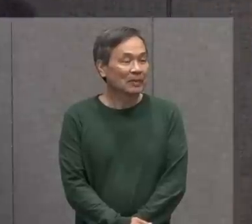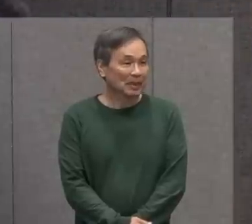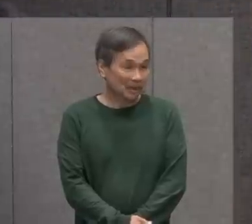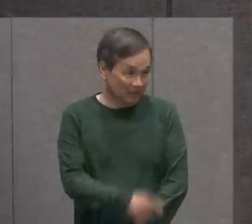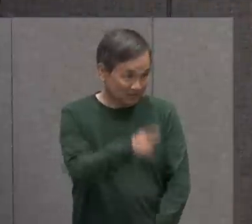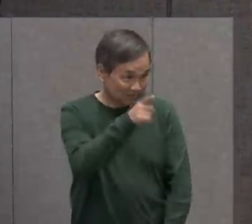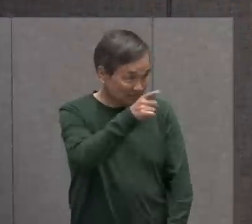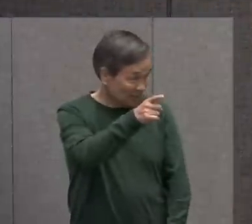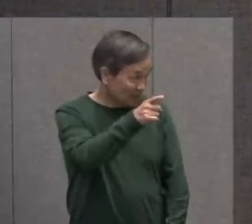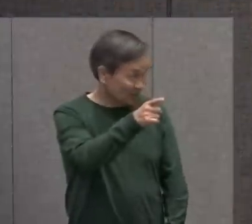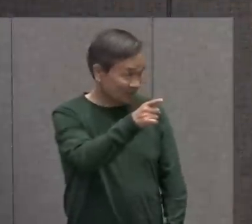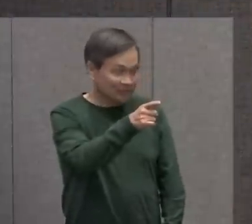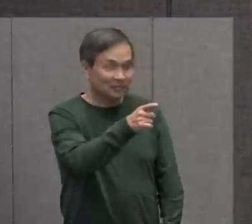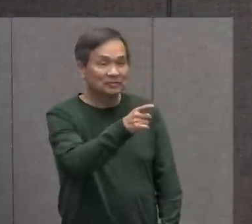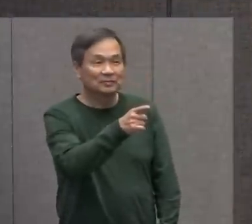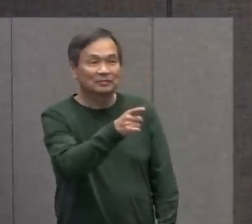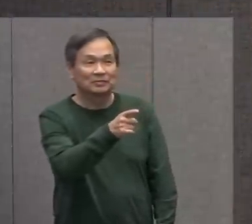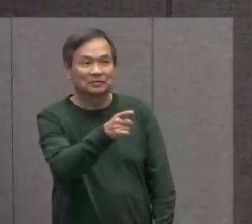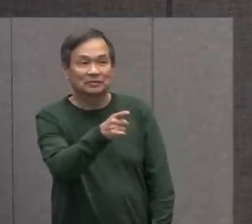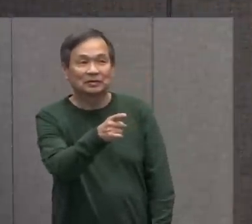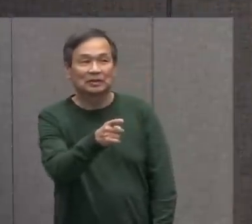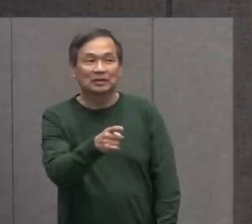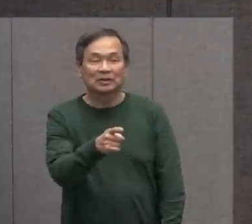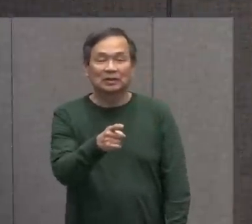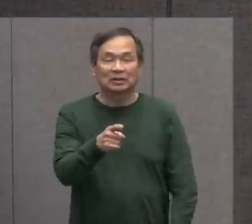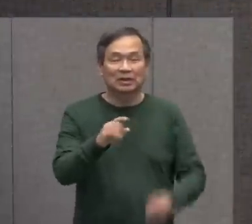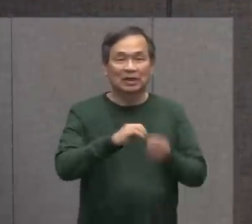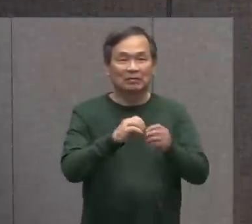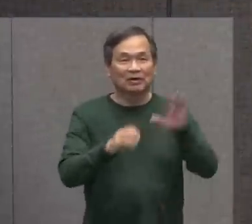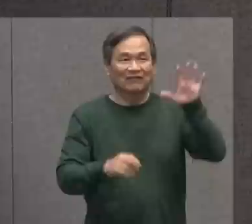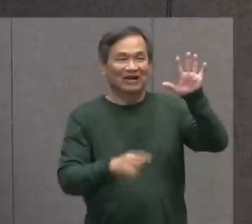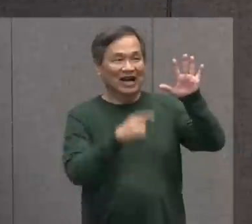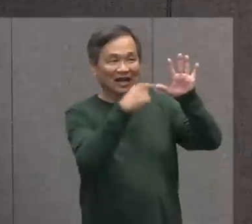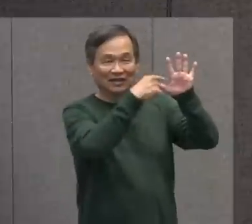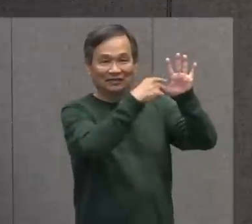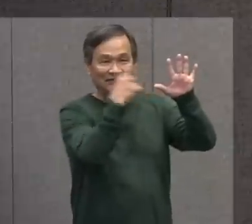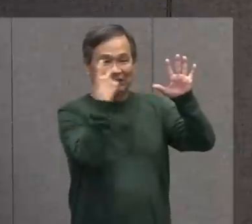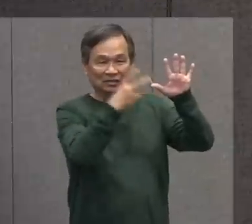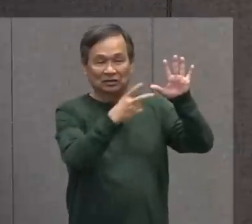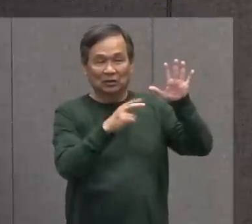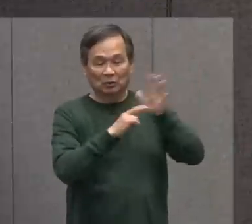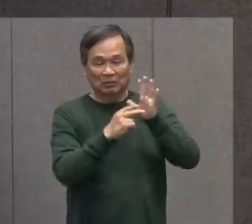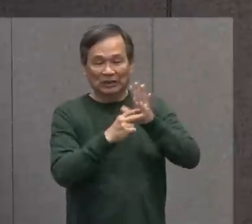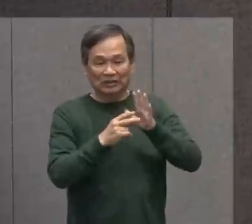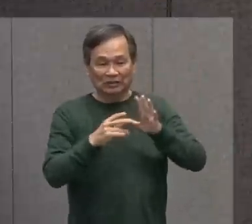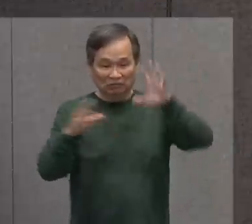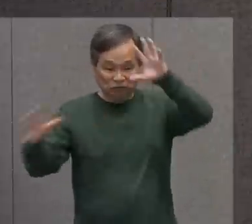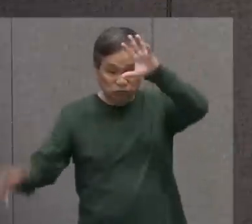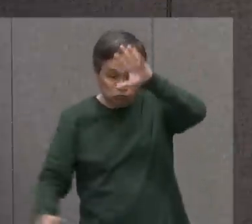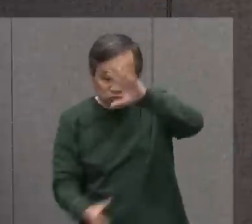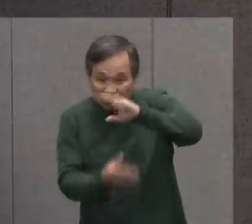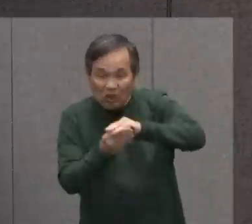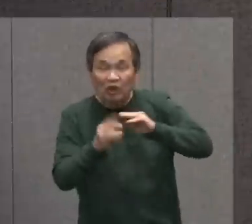shows us there's a total of 5 up here. Okay.